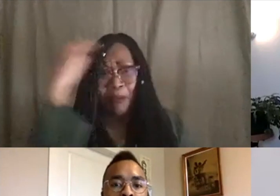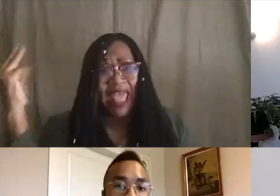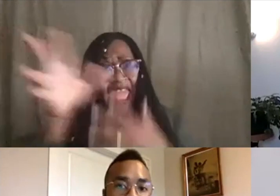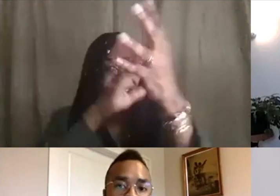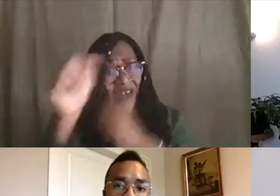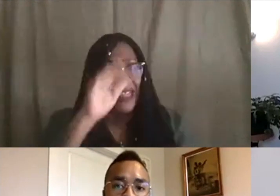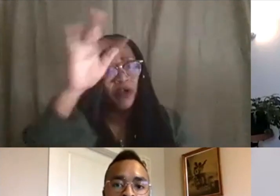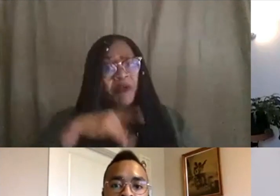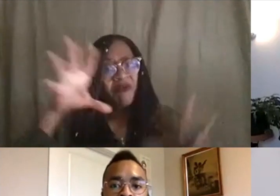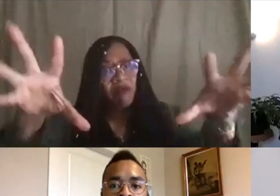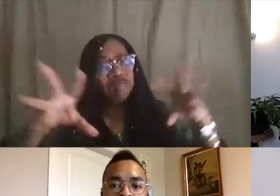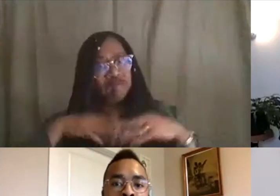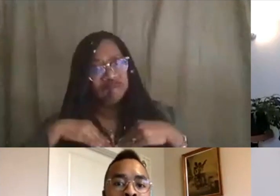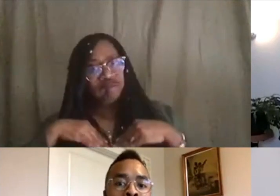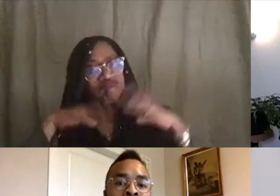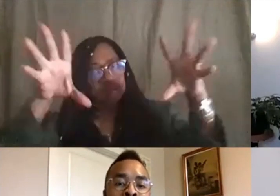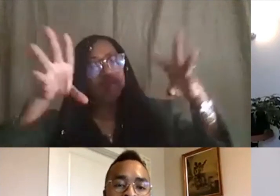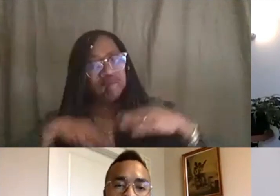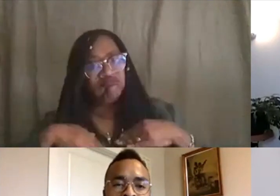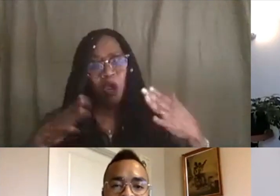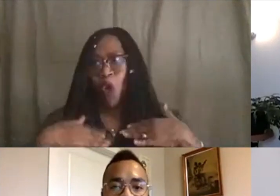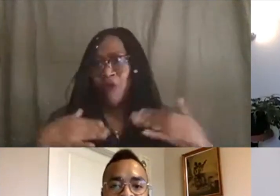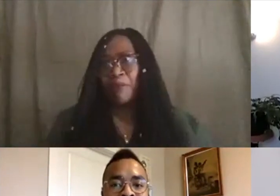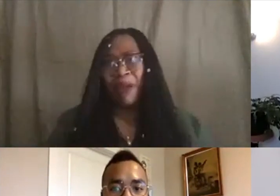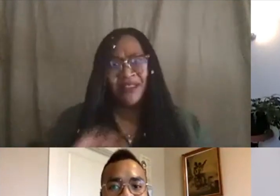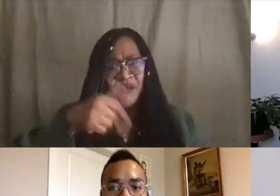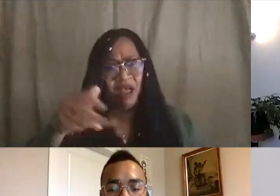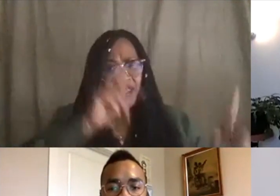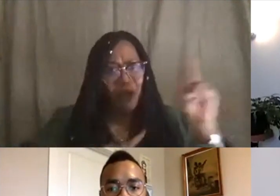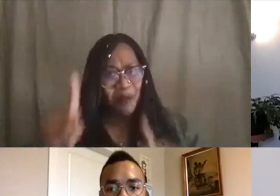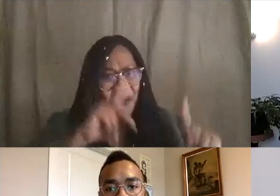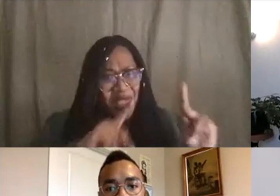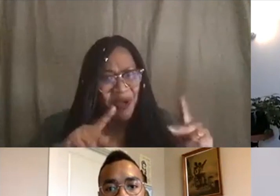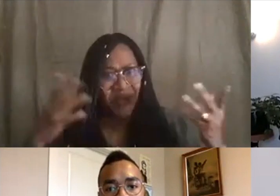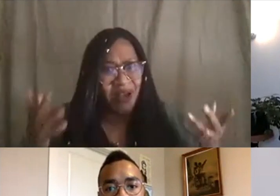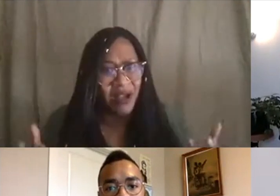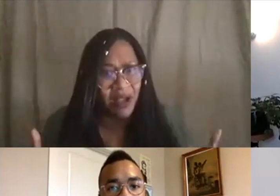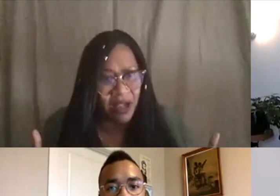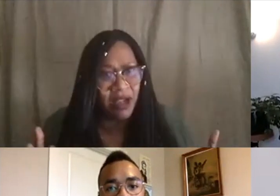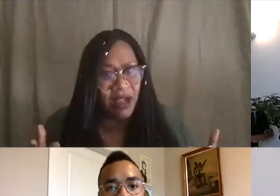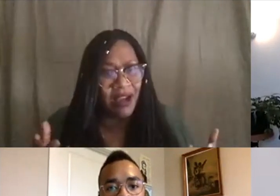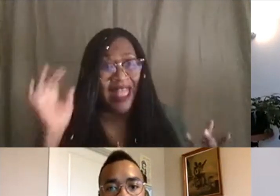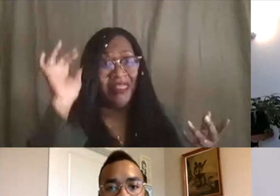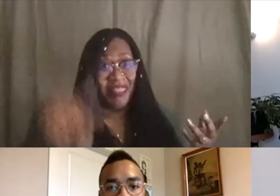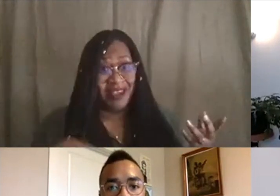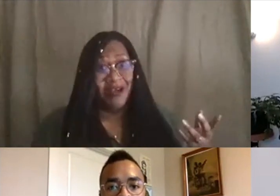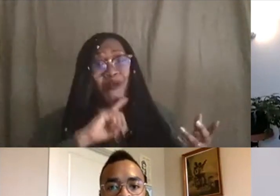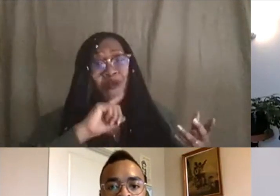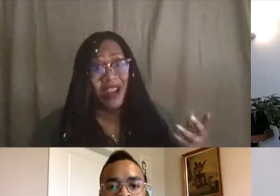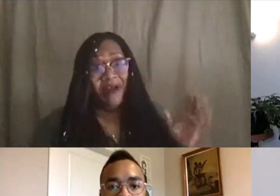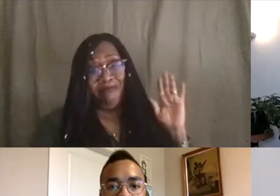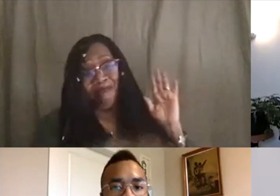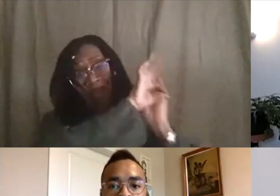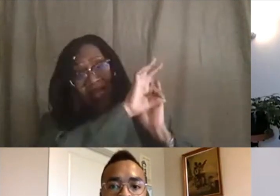feel ownership over the bodies of others in life and in death. The fact of the matter is,